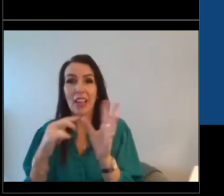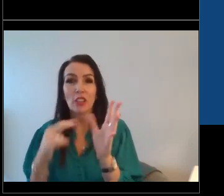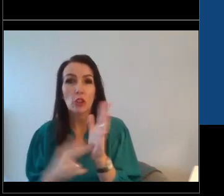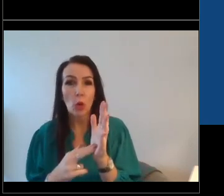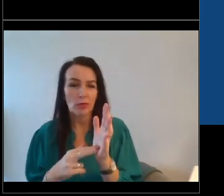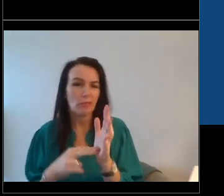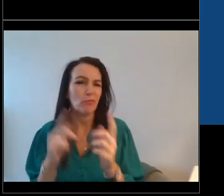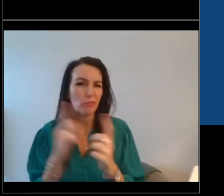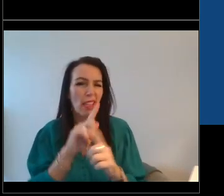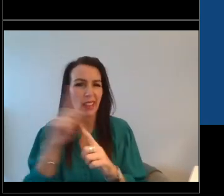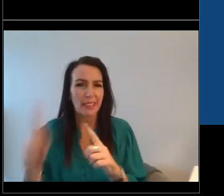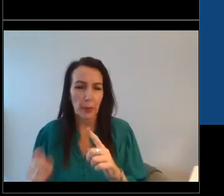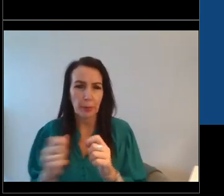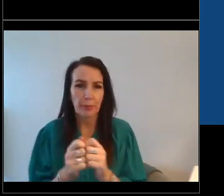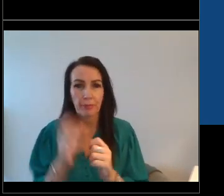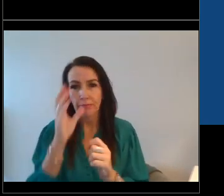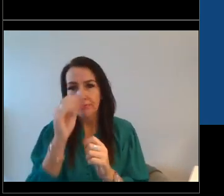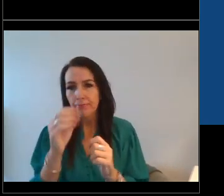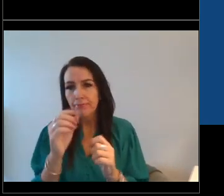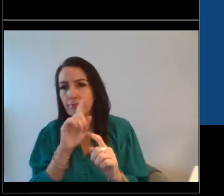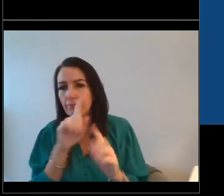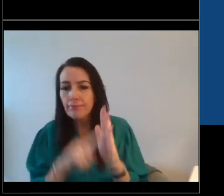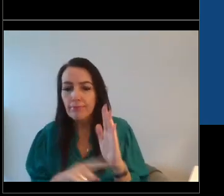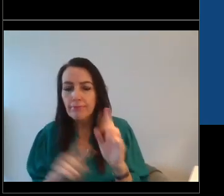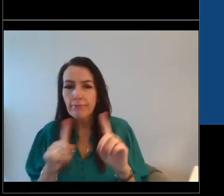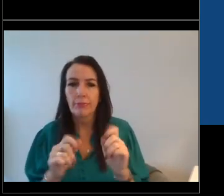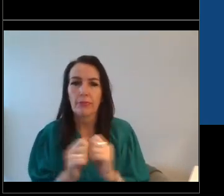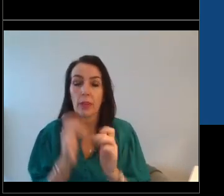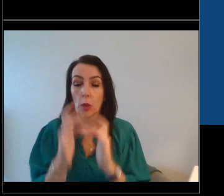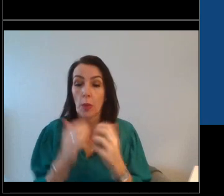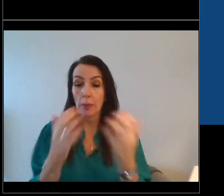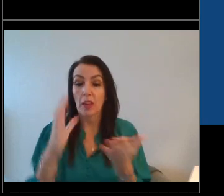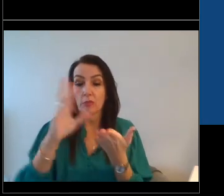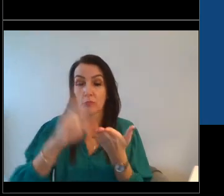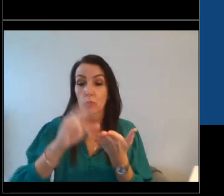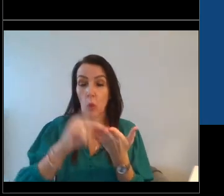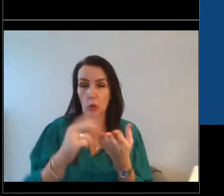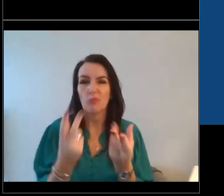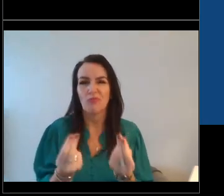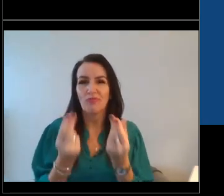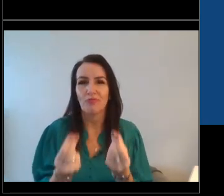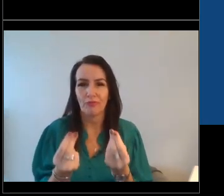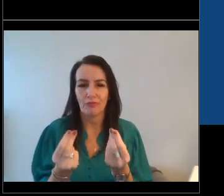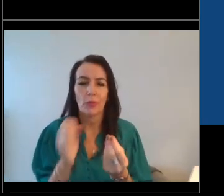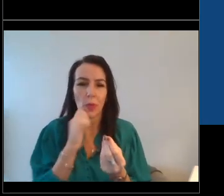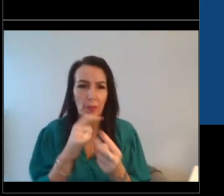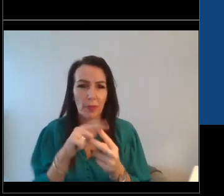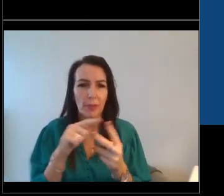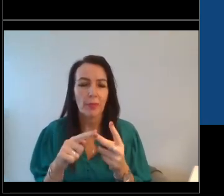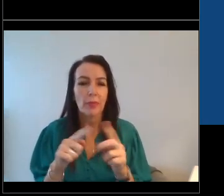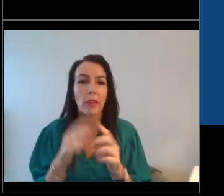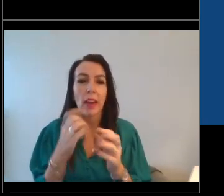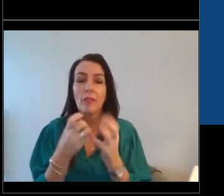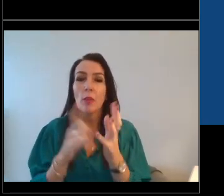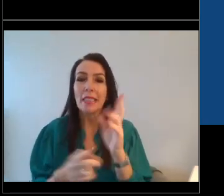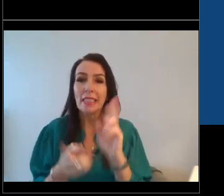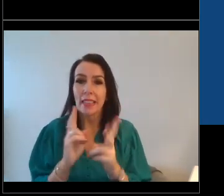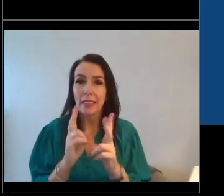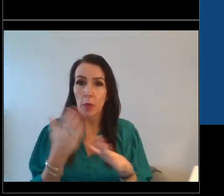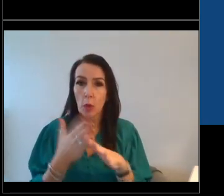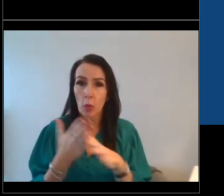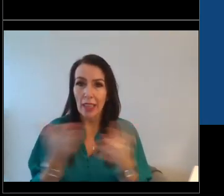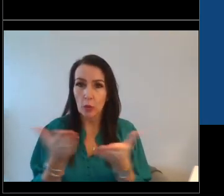bit of housekeeping before we start. The webinar will be recorded. We have a British Sign Language interpreter with us